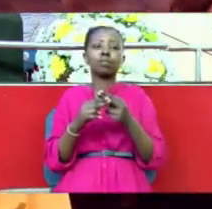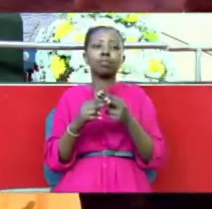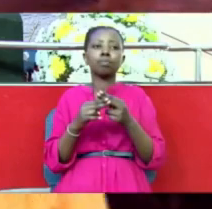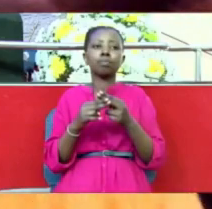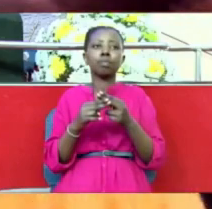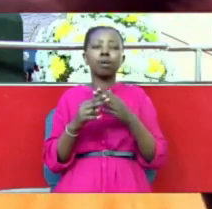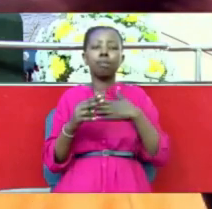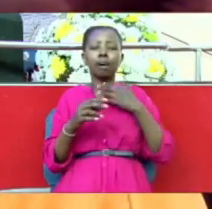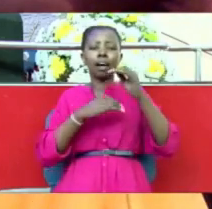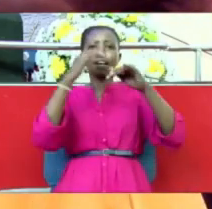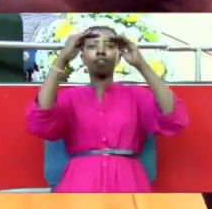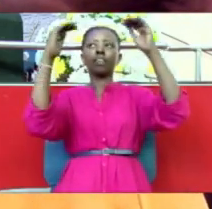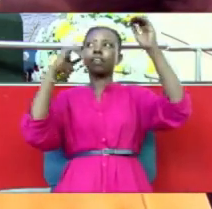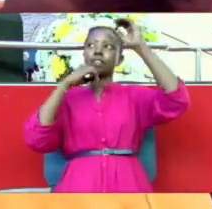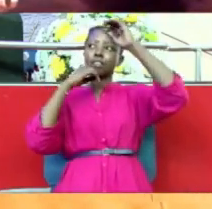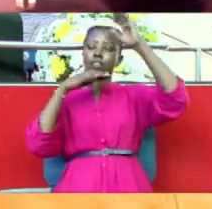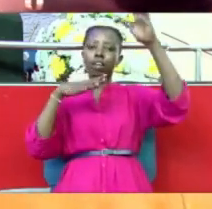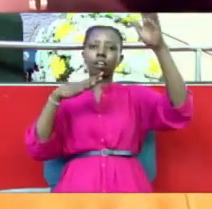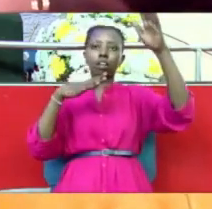My Heavenly Father.